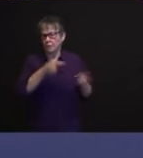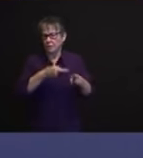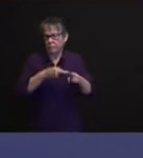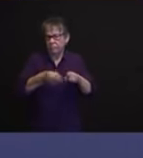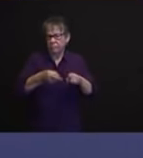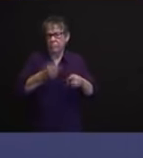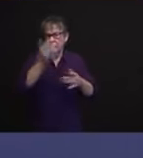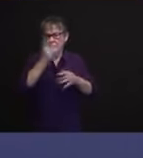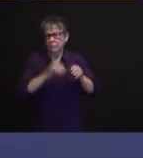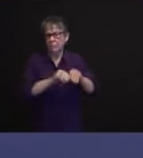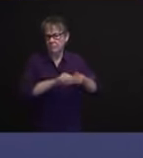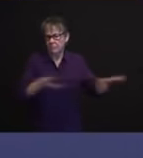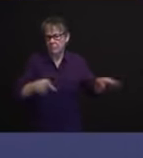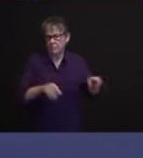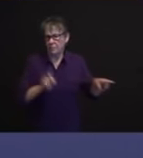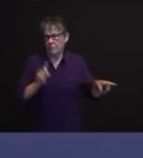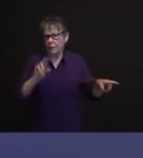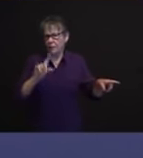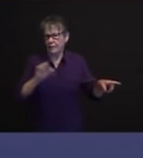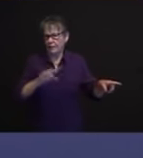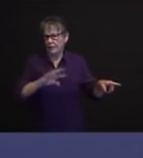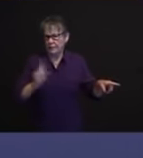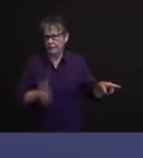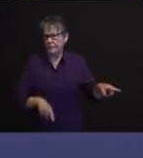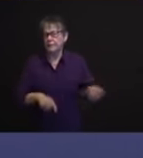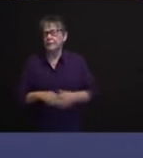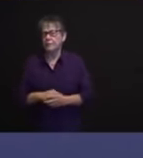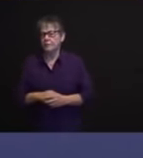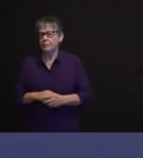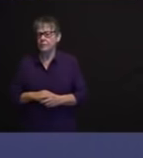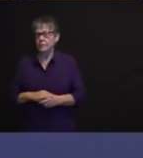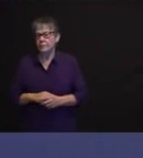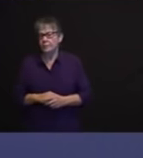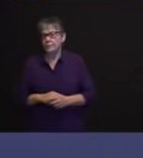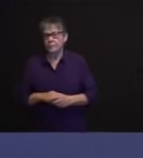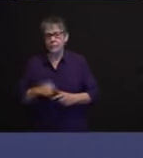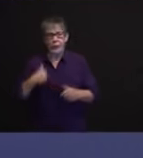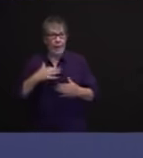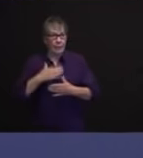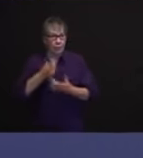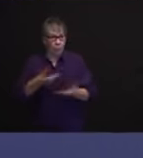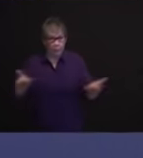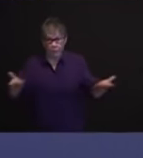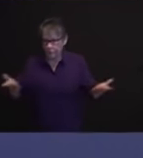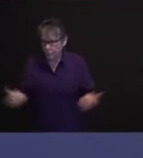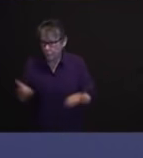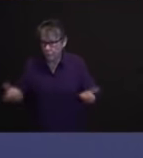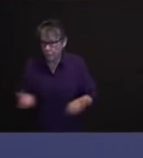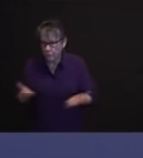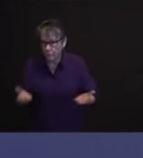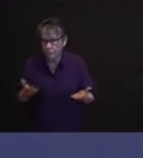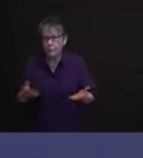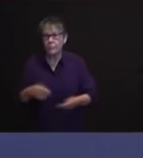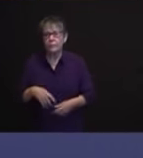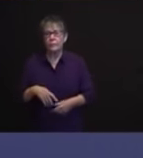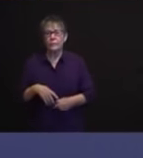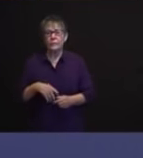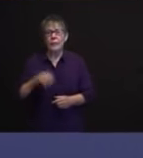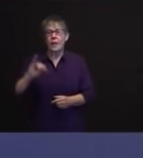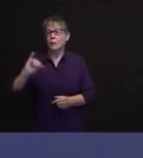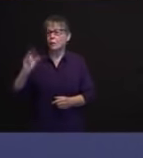Lifshitz. Great to have you both with us. Jared Maples, Director of the Office of Homeland Security and Preparedness with us, Chief Counsel Parimal